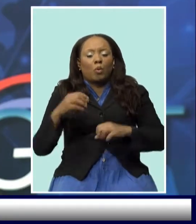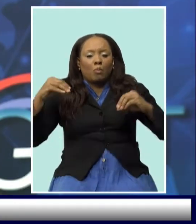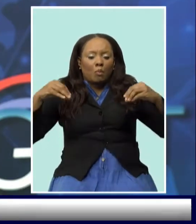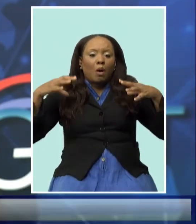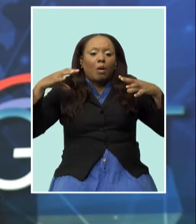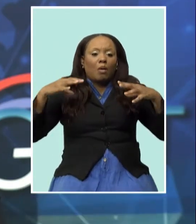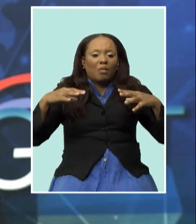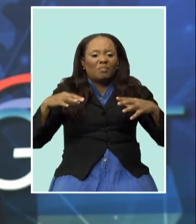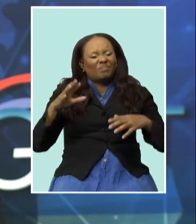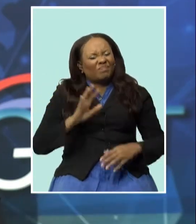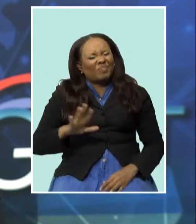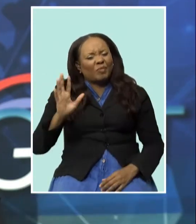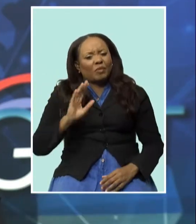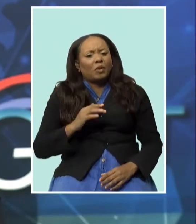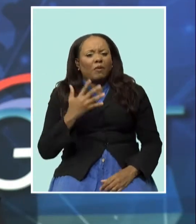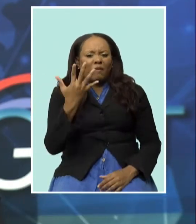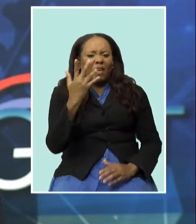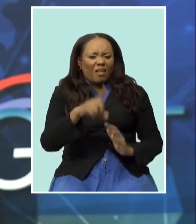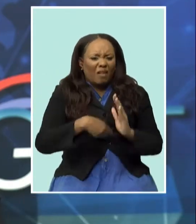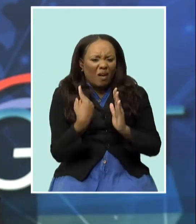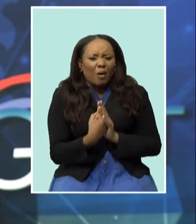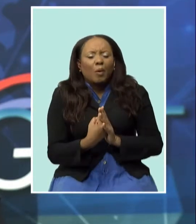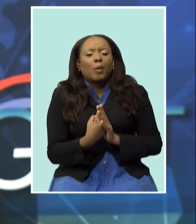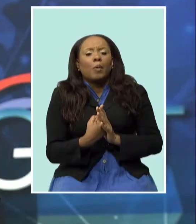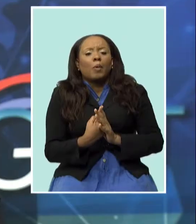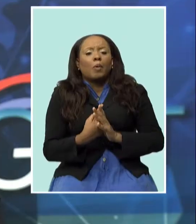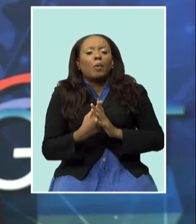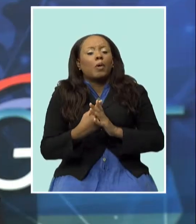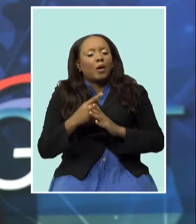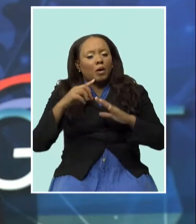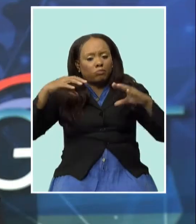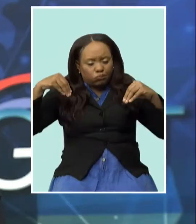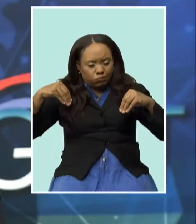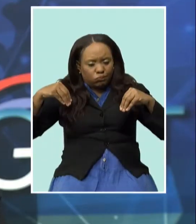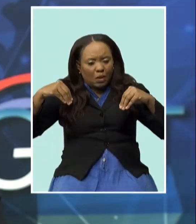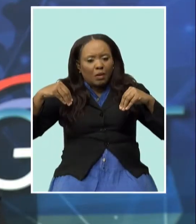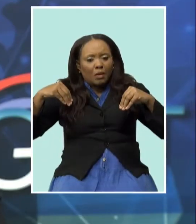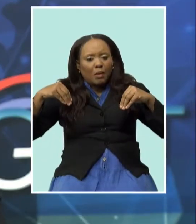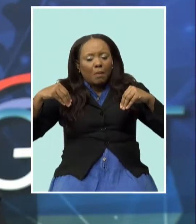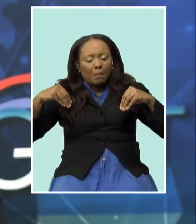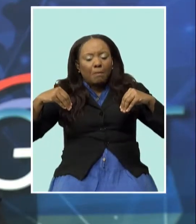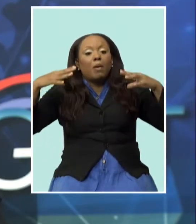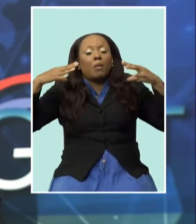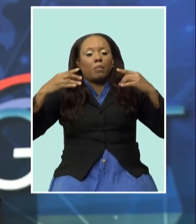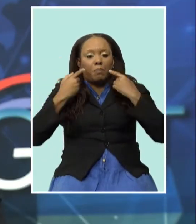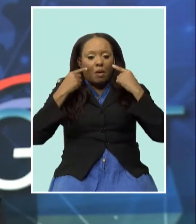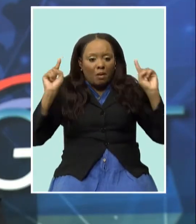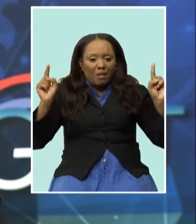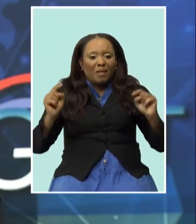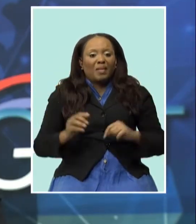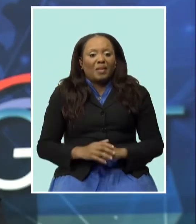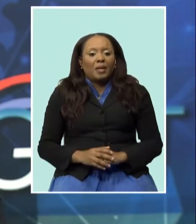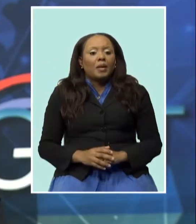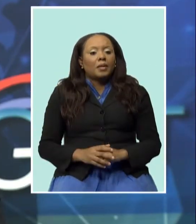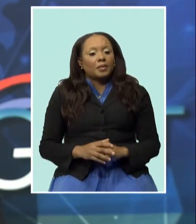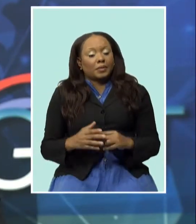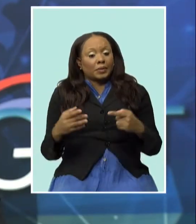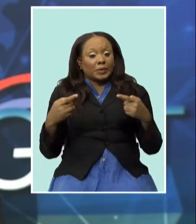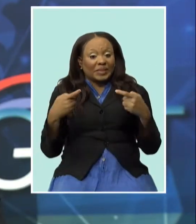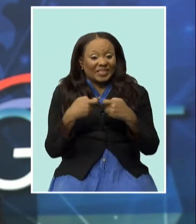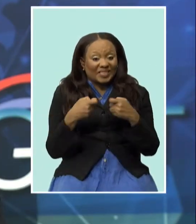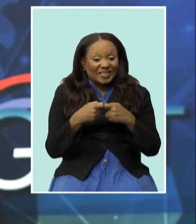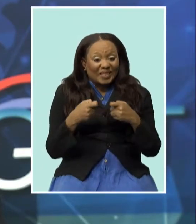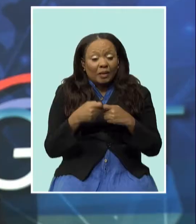which is what usually obtains when there is an island-wide outage. Mrs. Marshall-Clark, however, reports the utility was able to